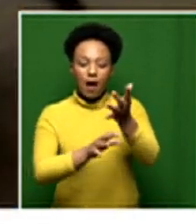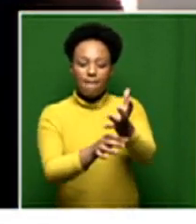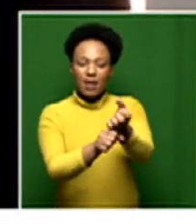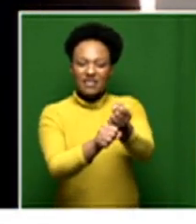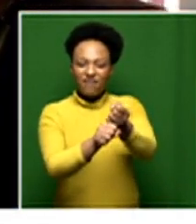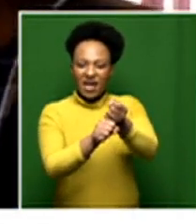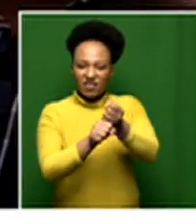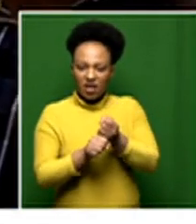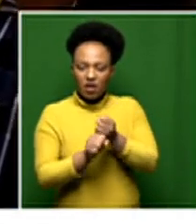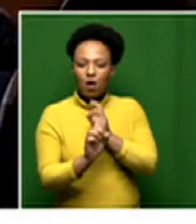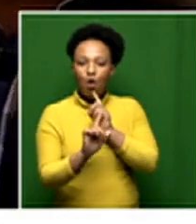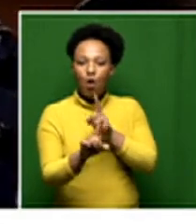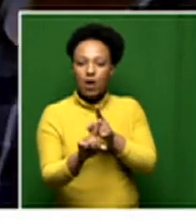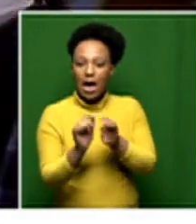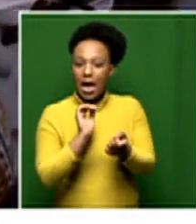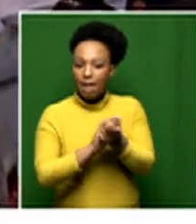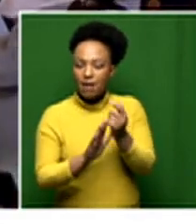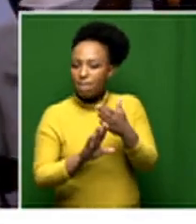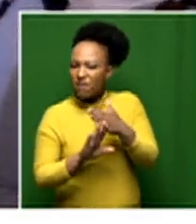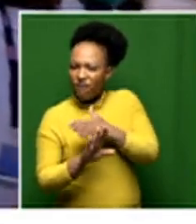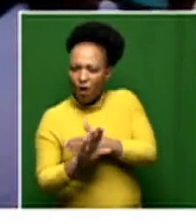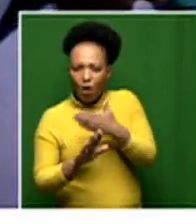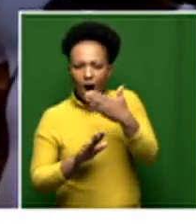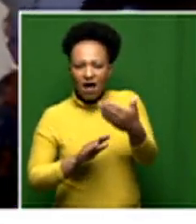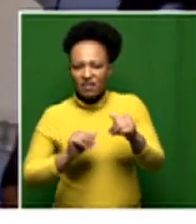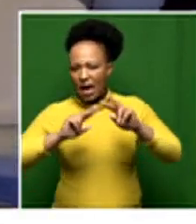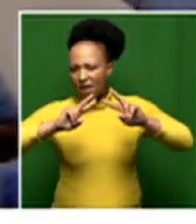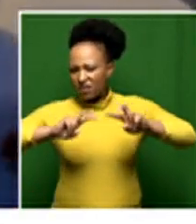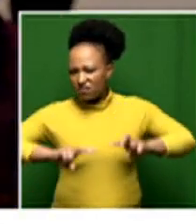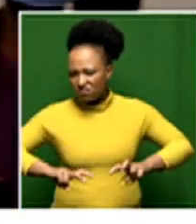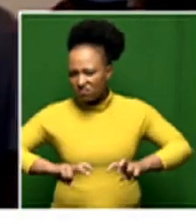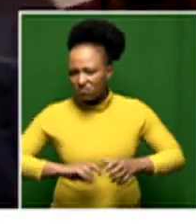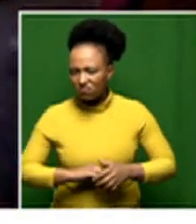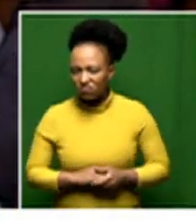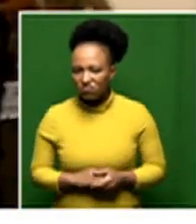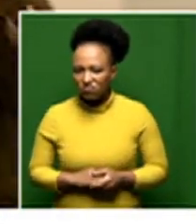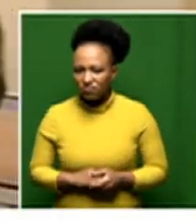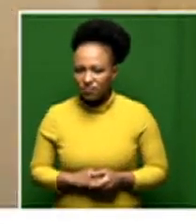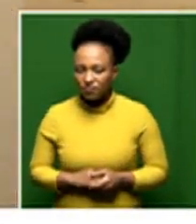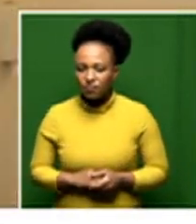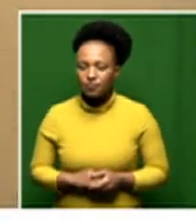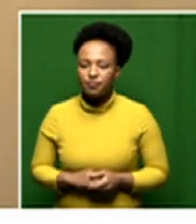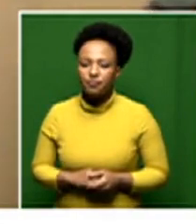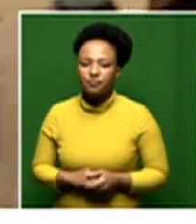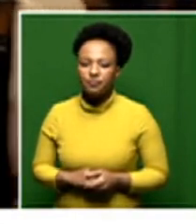assets happened before the investigation is completed? Yeah, basically that